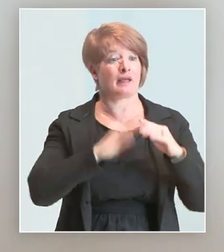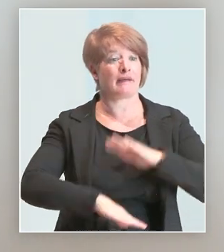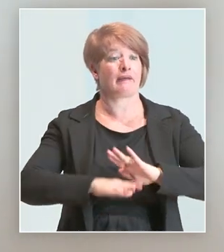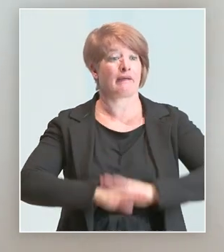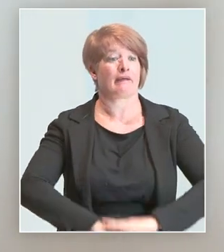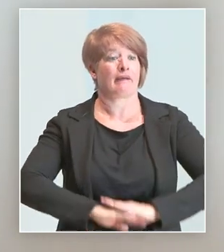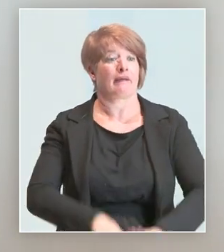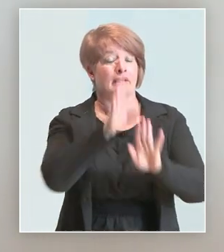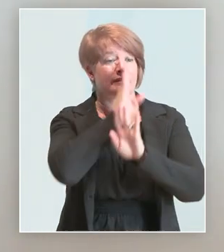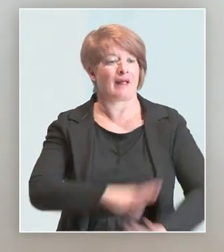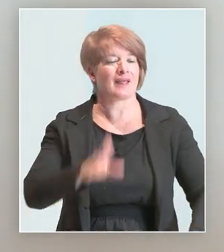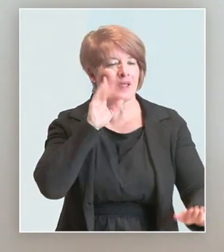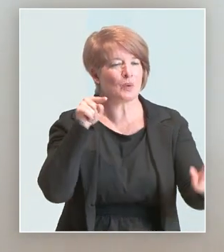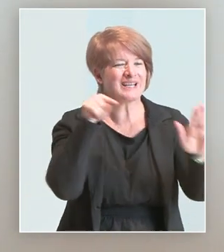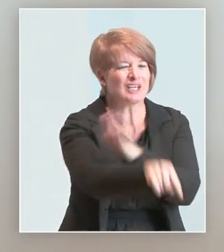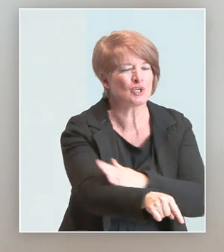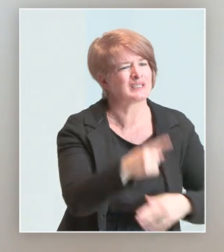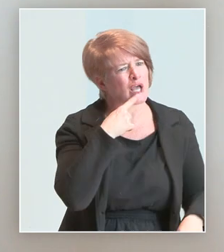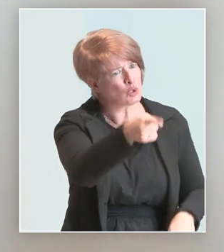kill you and say you enjoyed it.